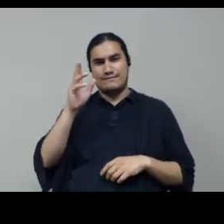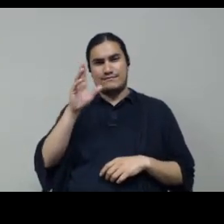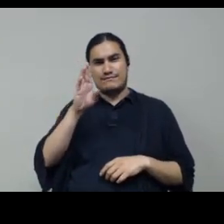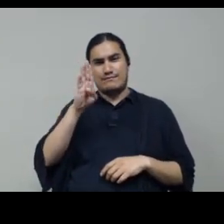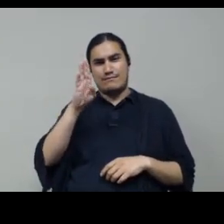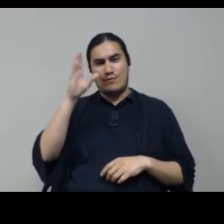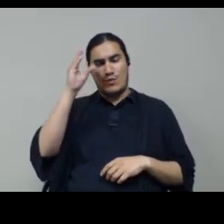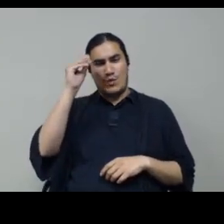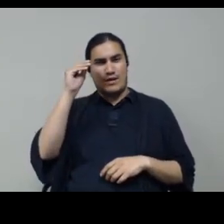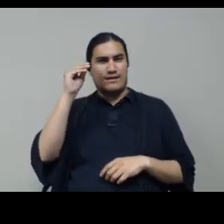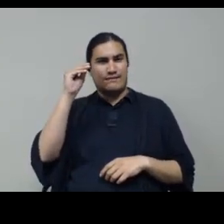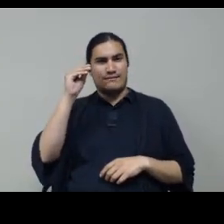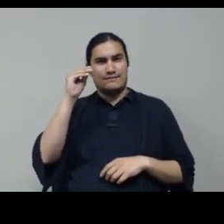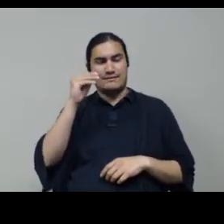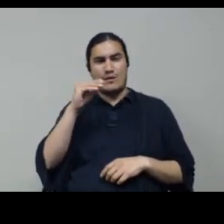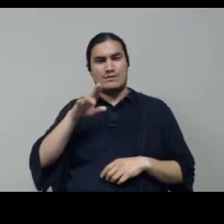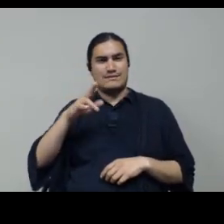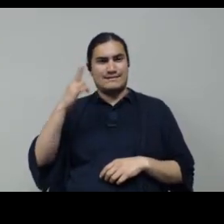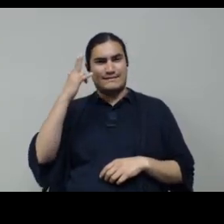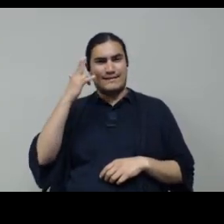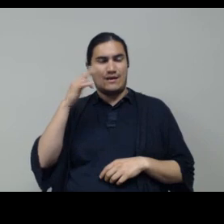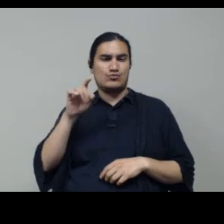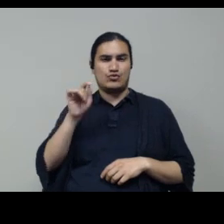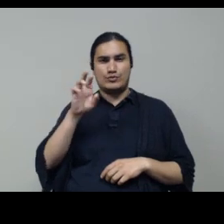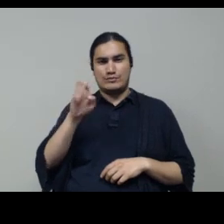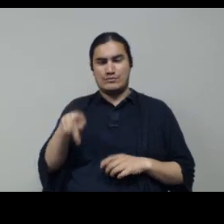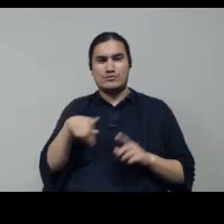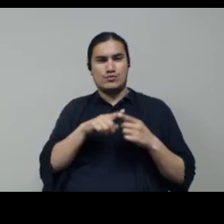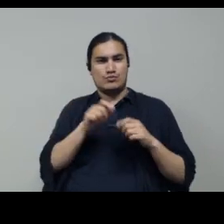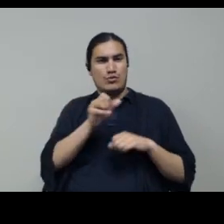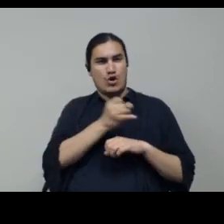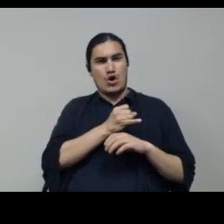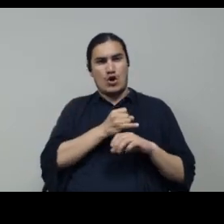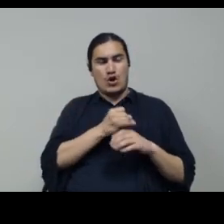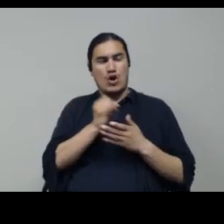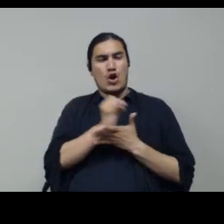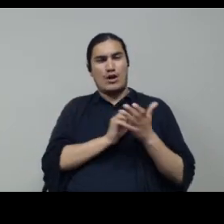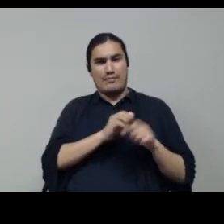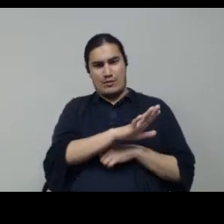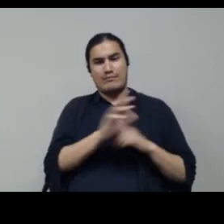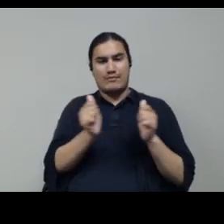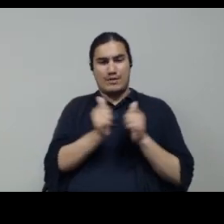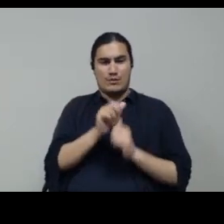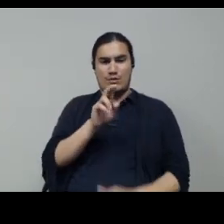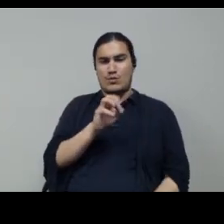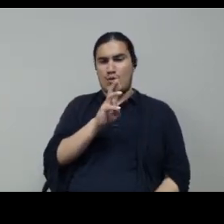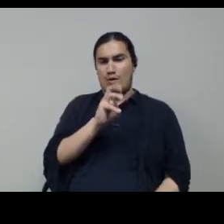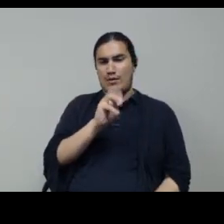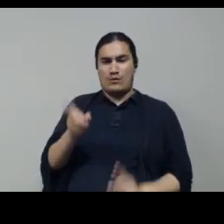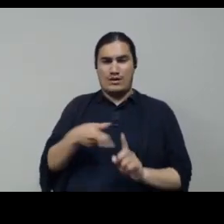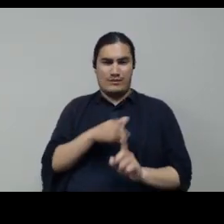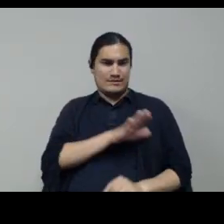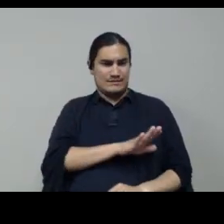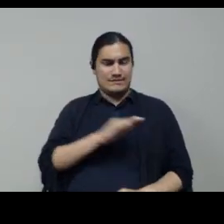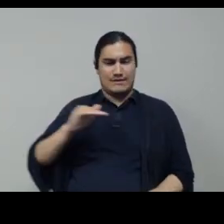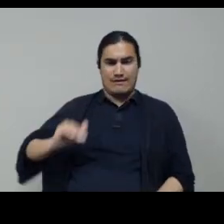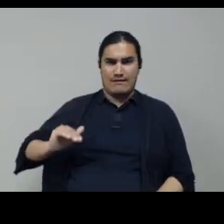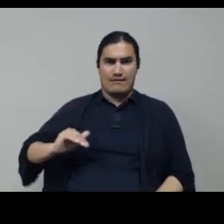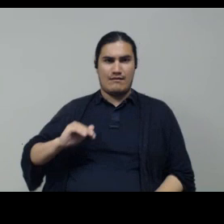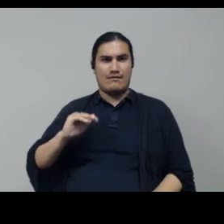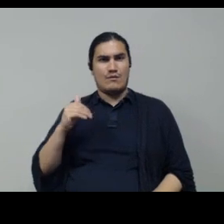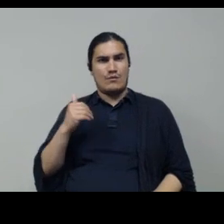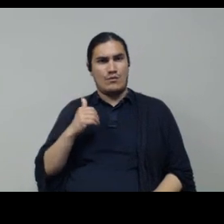to Hart Mountain and meet with Norman Mineta as a little boy, wearing his